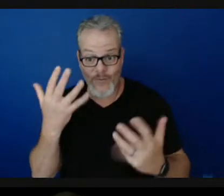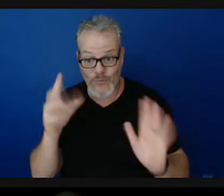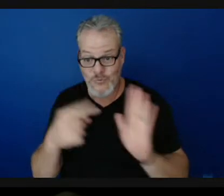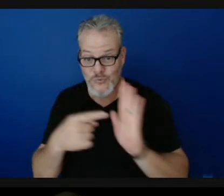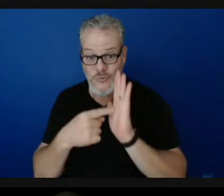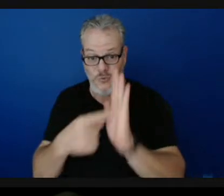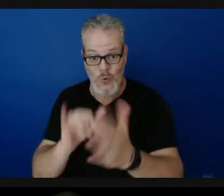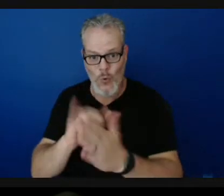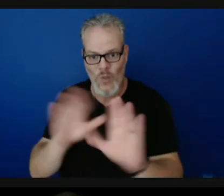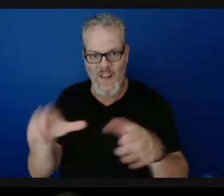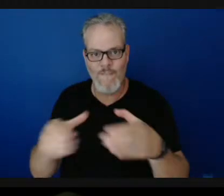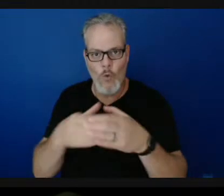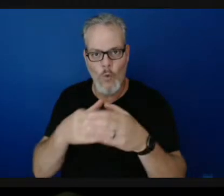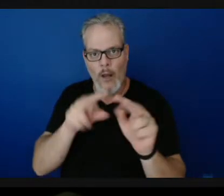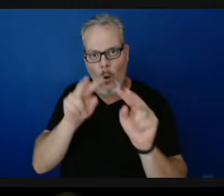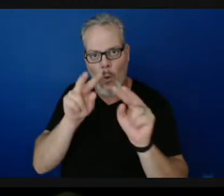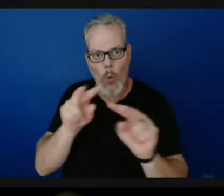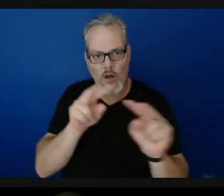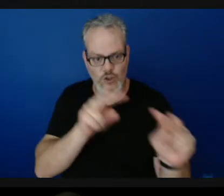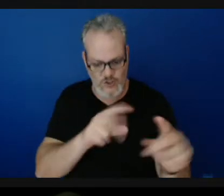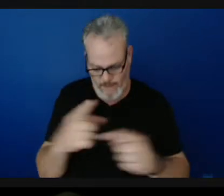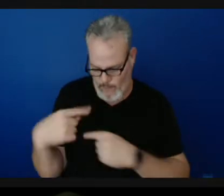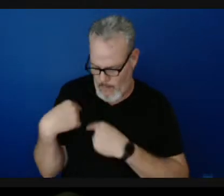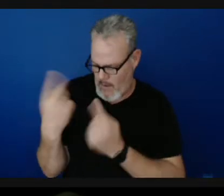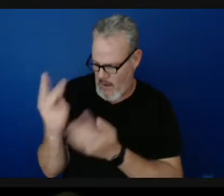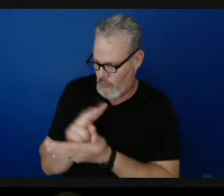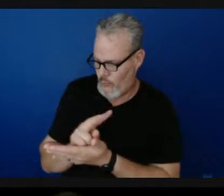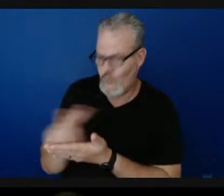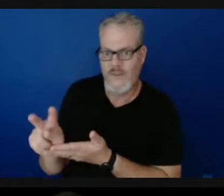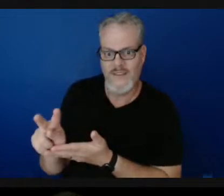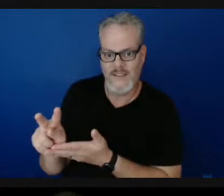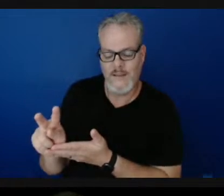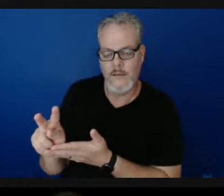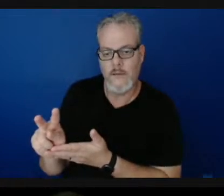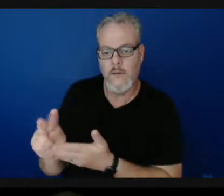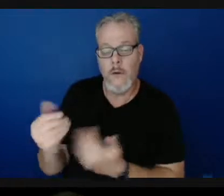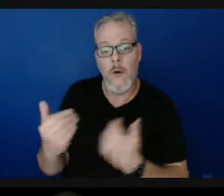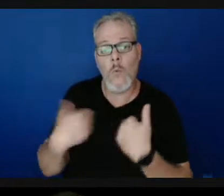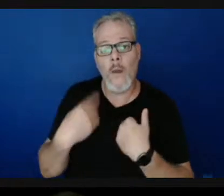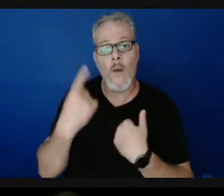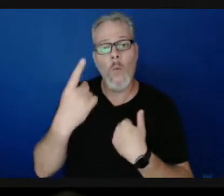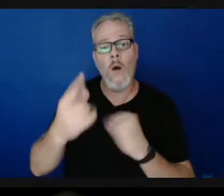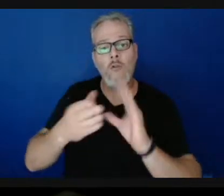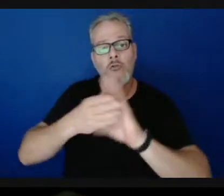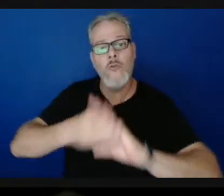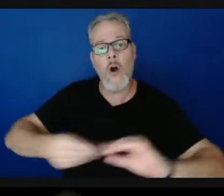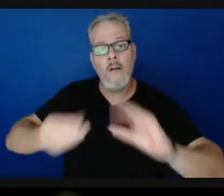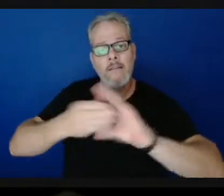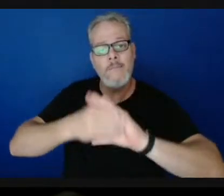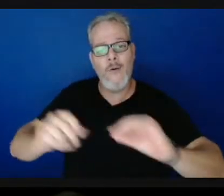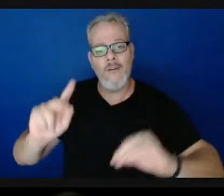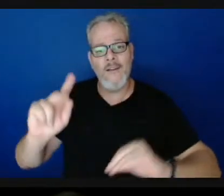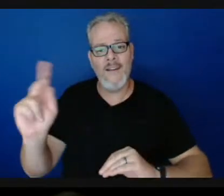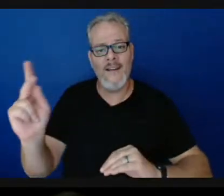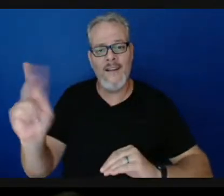just do the last 2 weeks and not this week here. So there was one that talked about Kīlauea summit erupting,